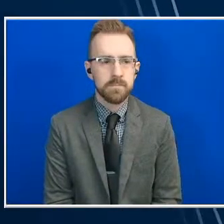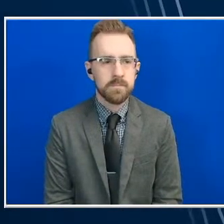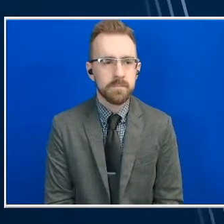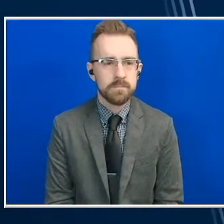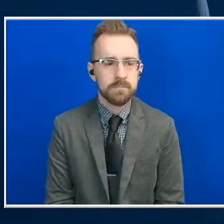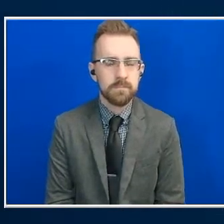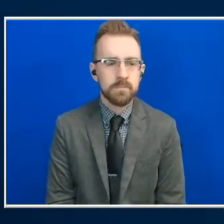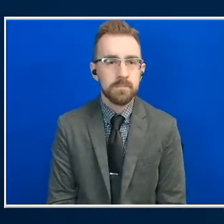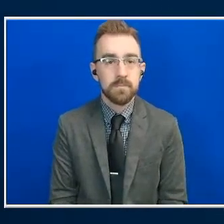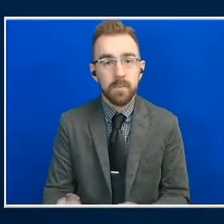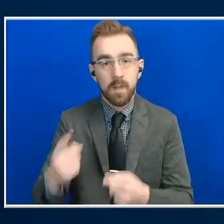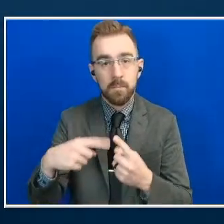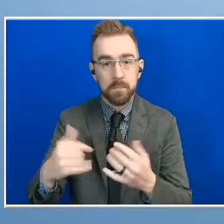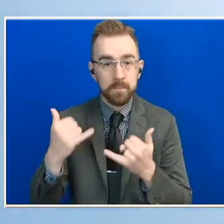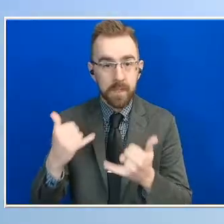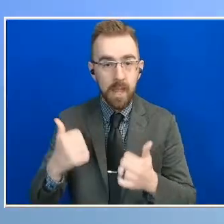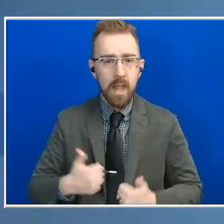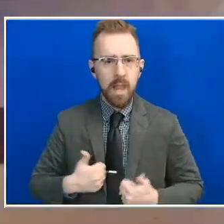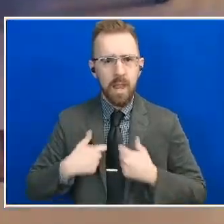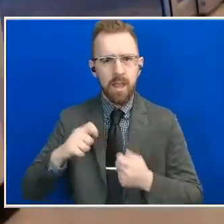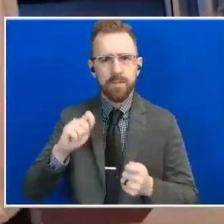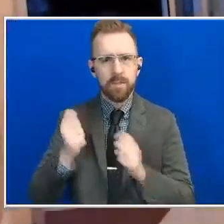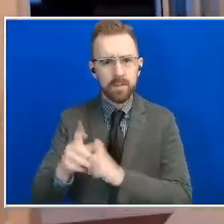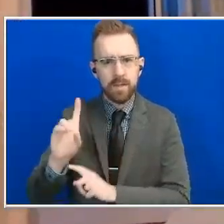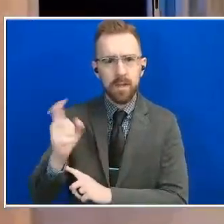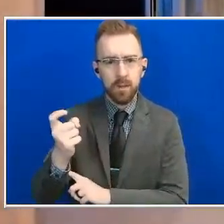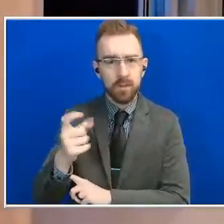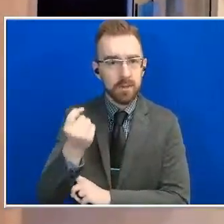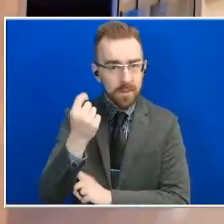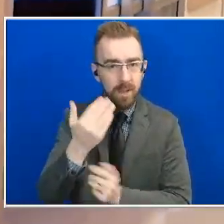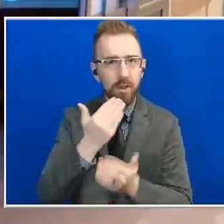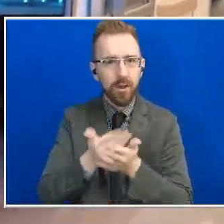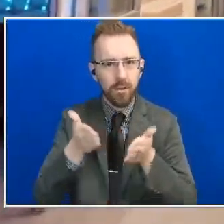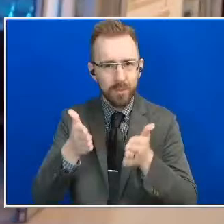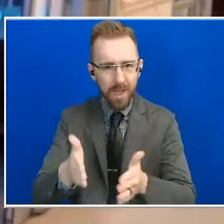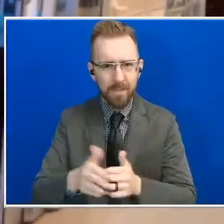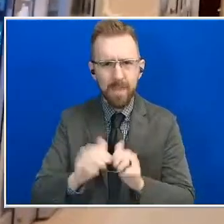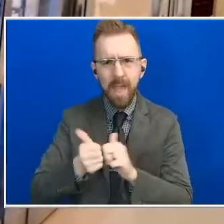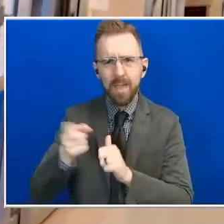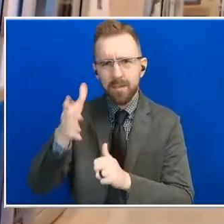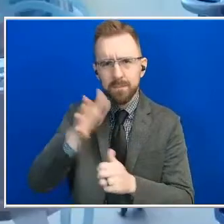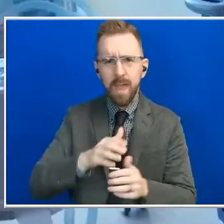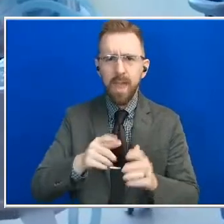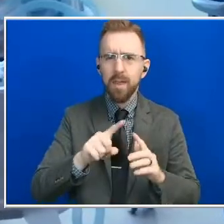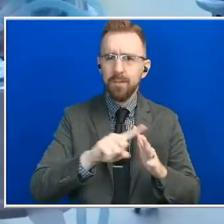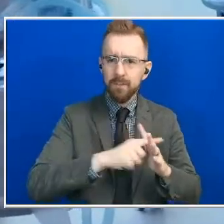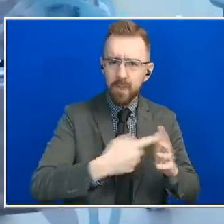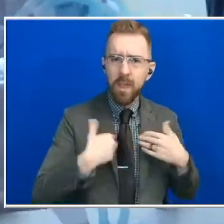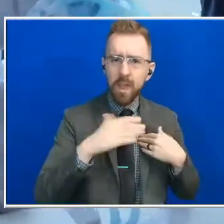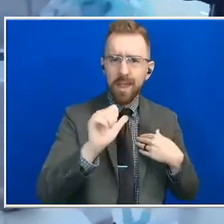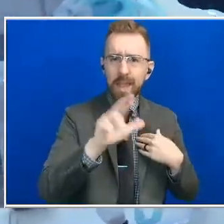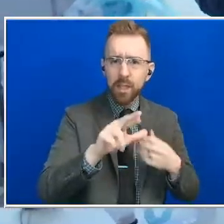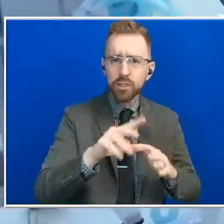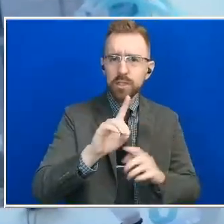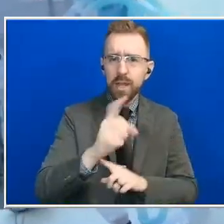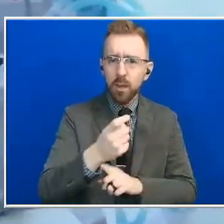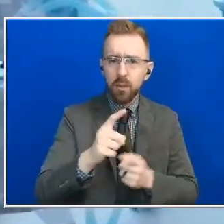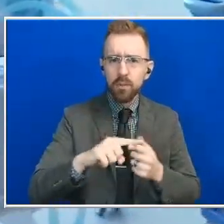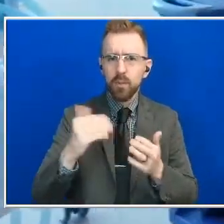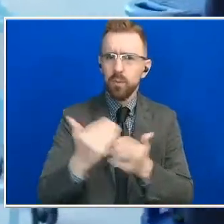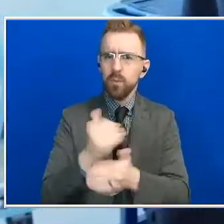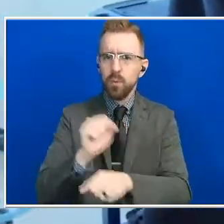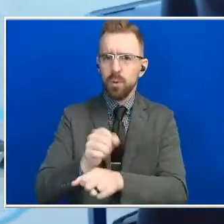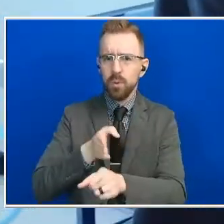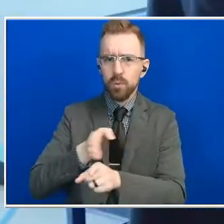Coming up today, a life-altering diagnosis in a good way. How this man went from a cancer diagnosis to a new career at the